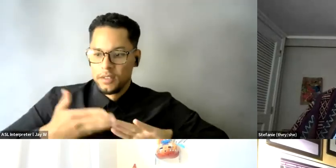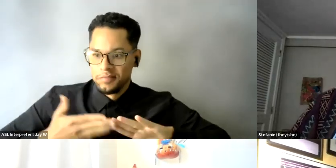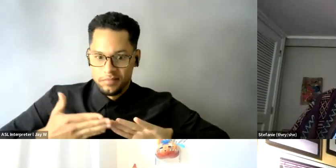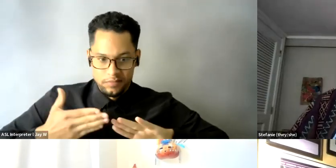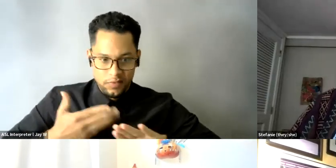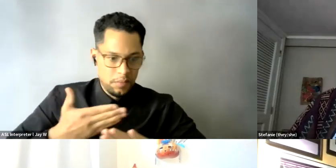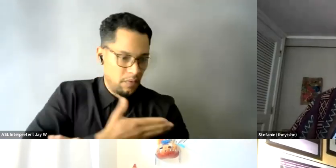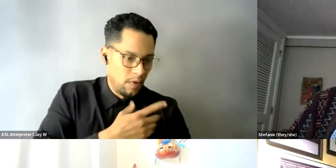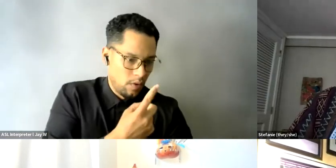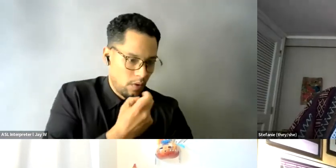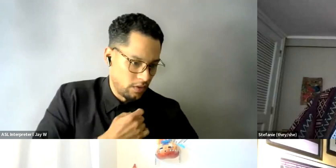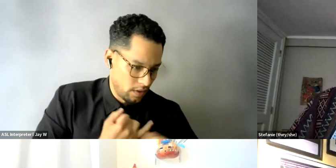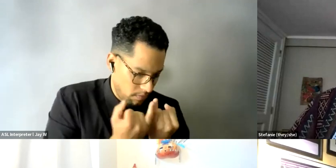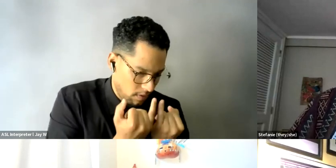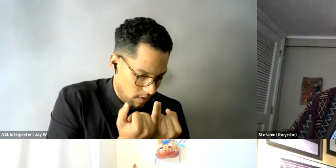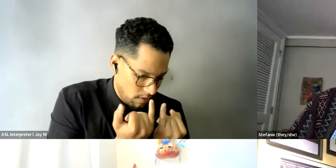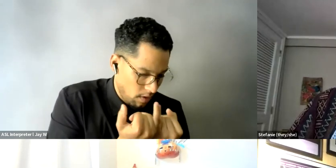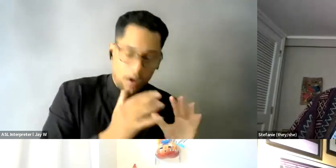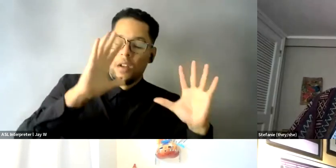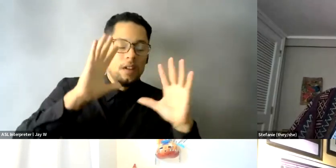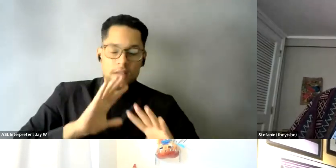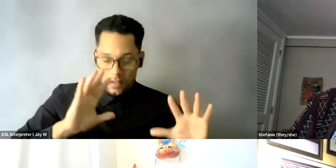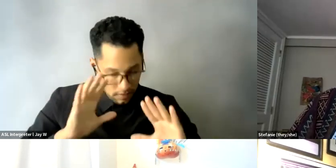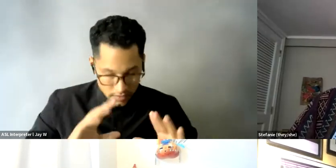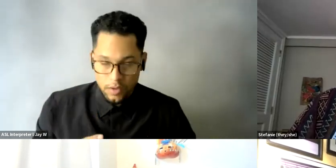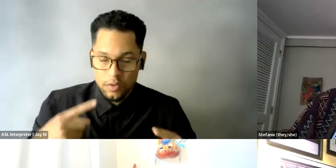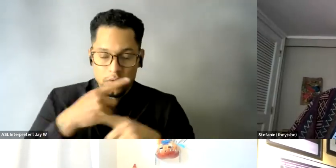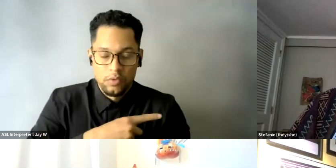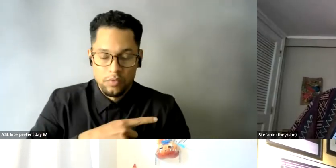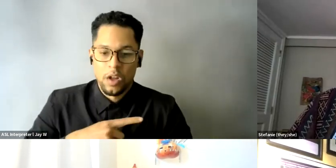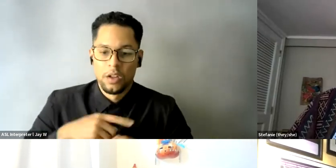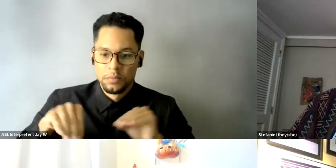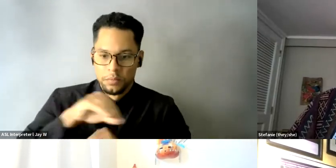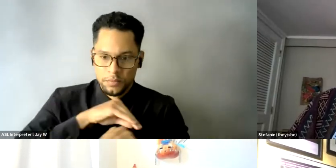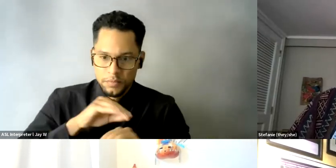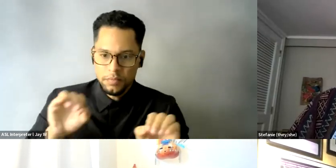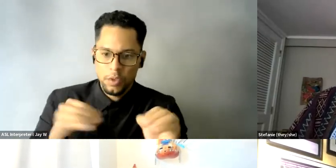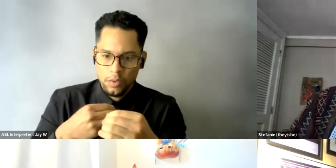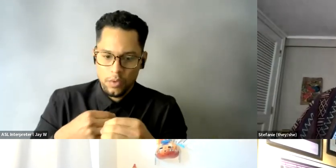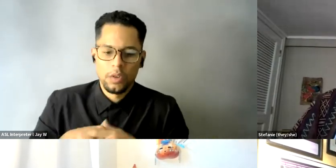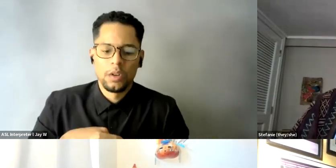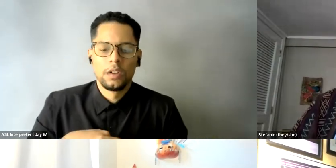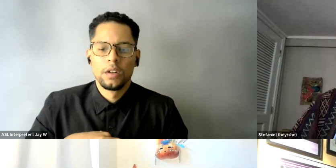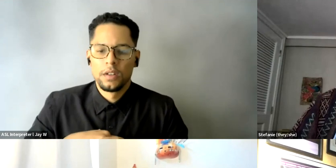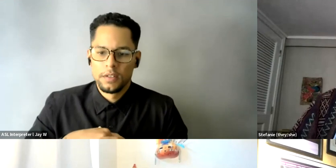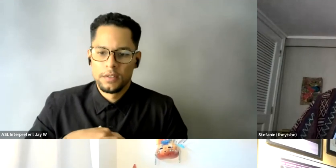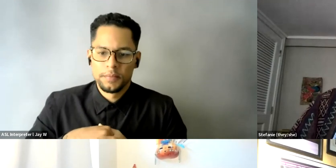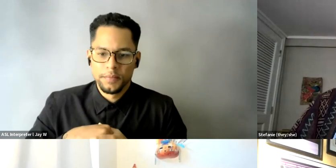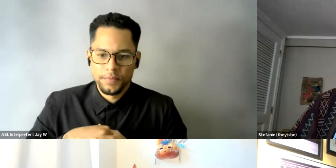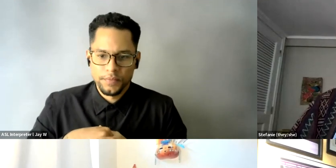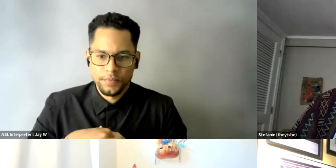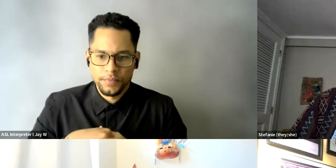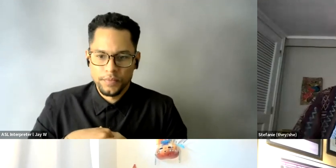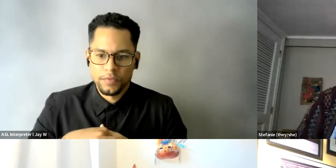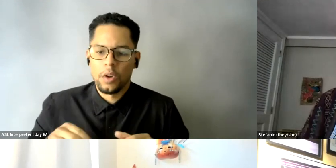my head. Okay. Cross-movement organizing. Just a couple of thoughts there. I would say that, you know,